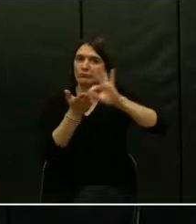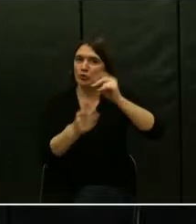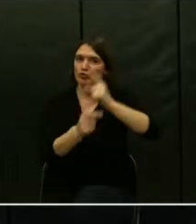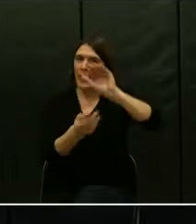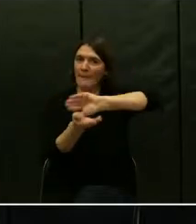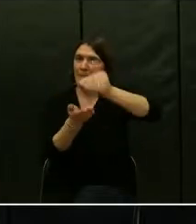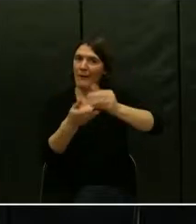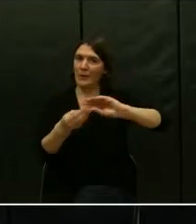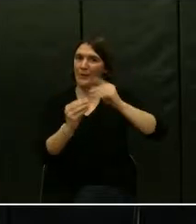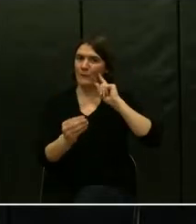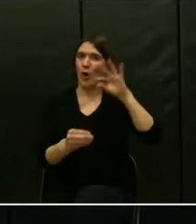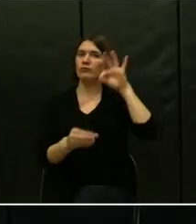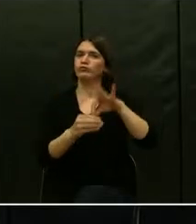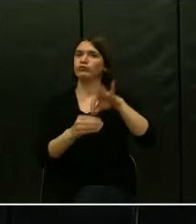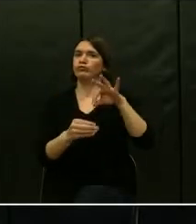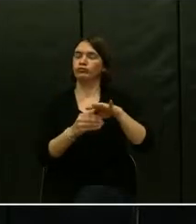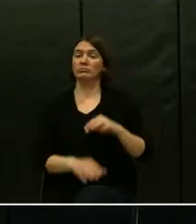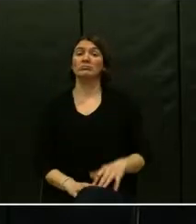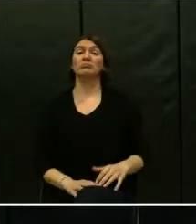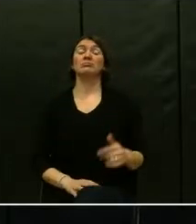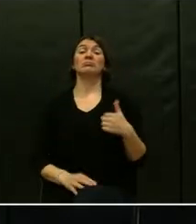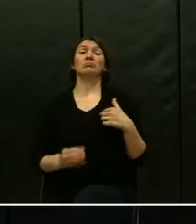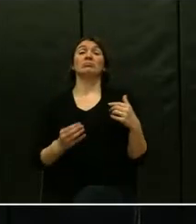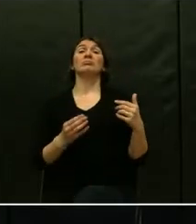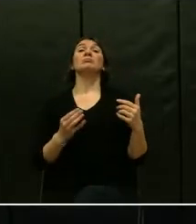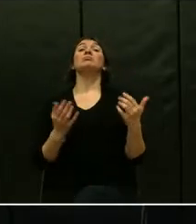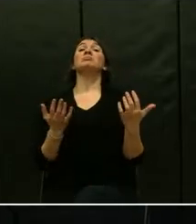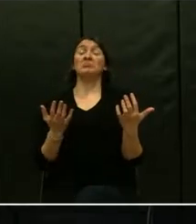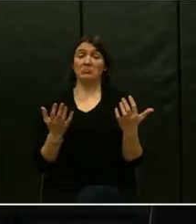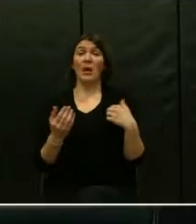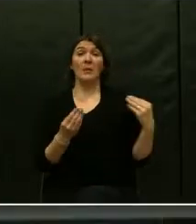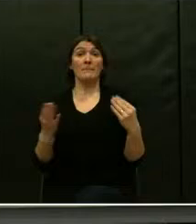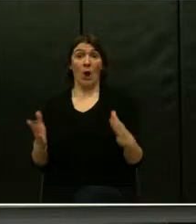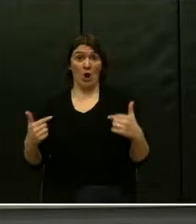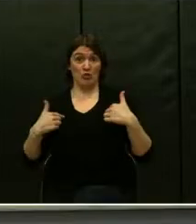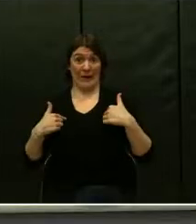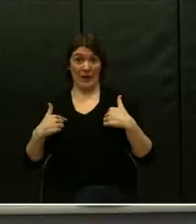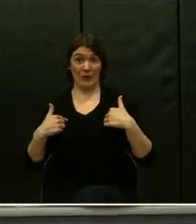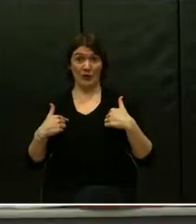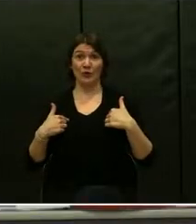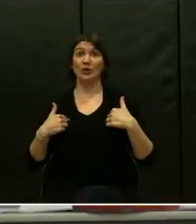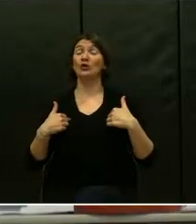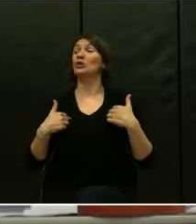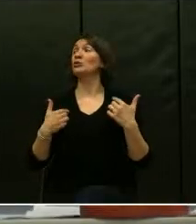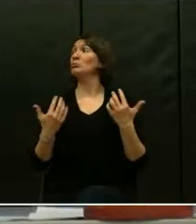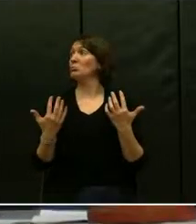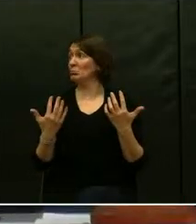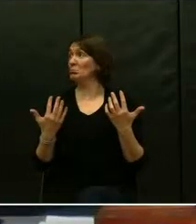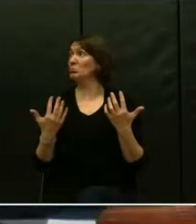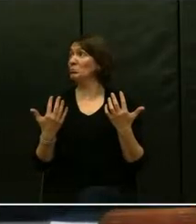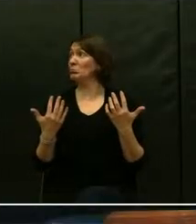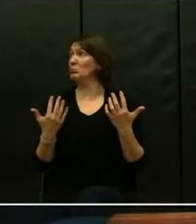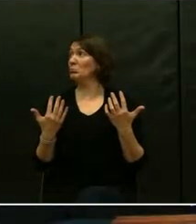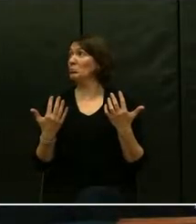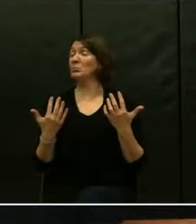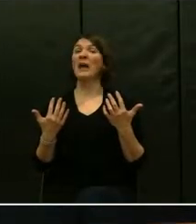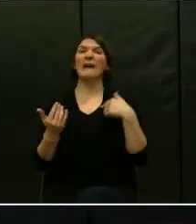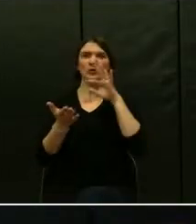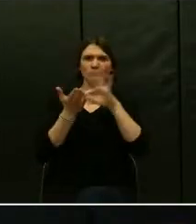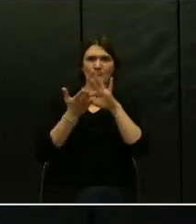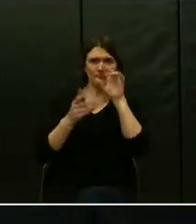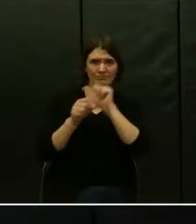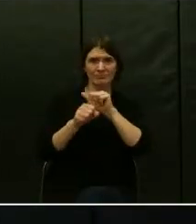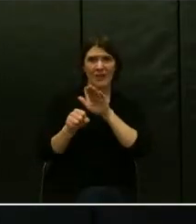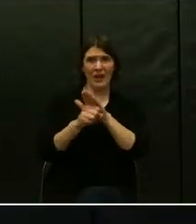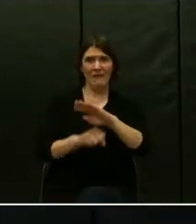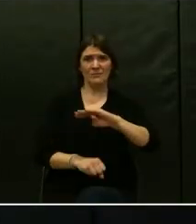uh moderator inquires whether the uh whether we have a quorum and if